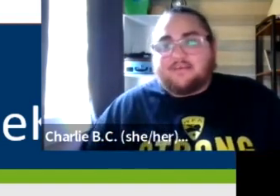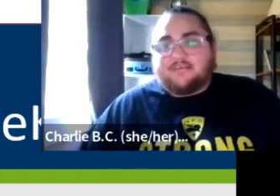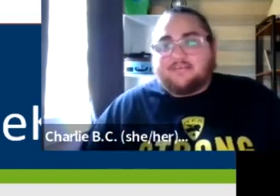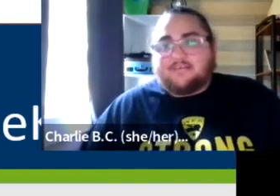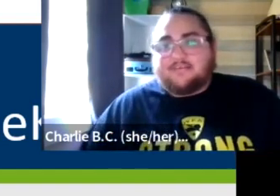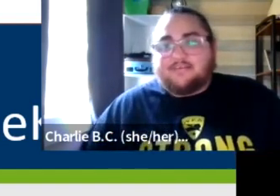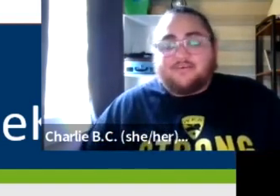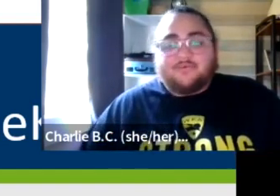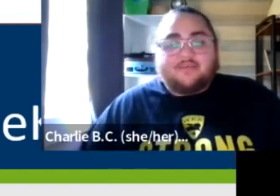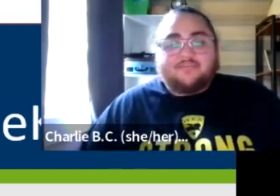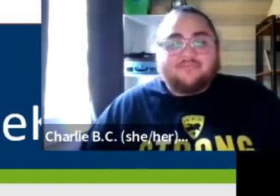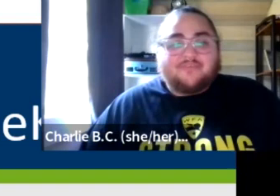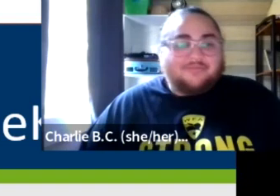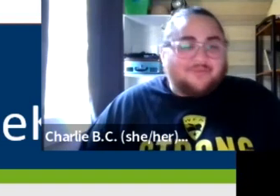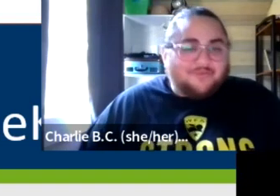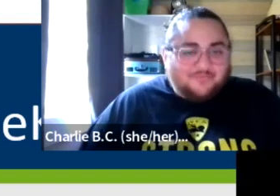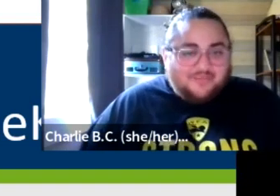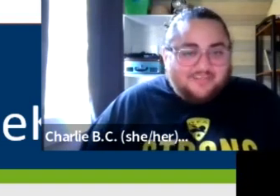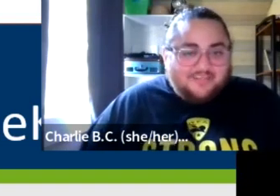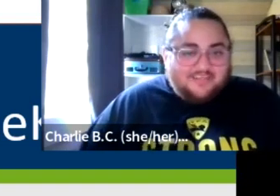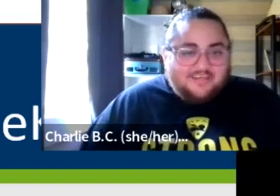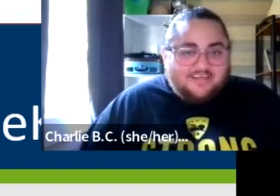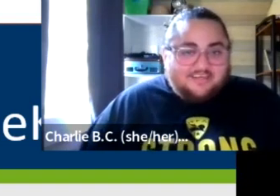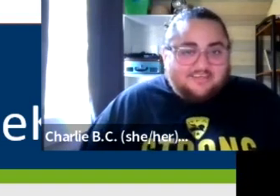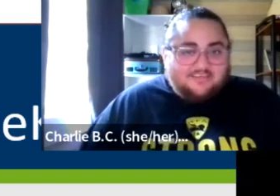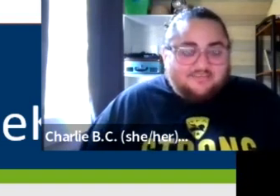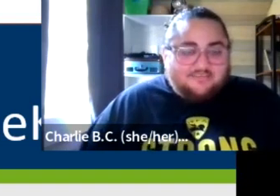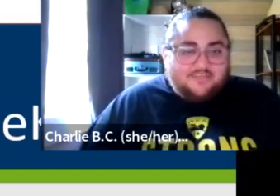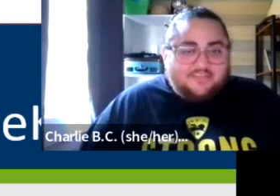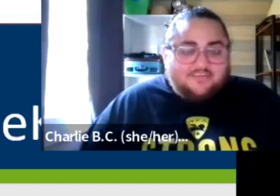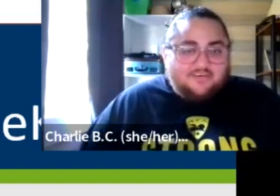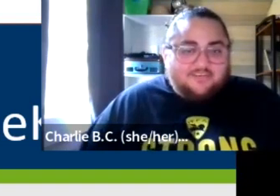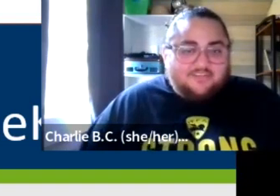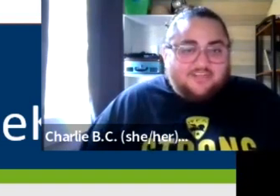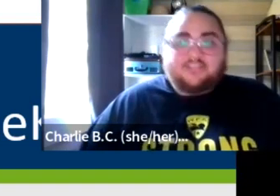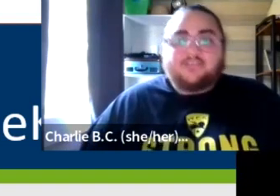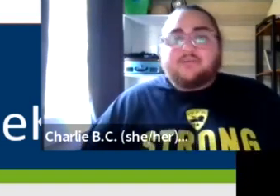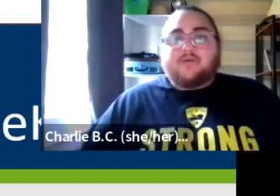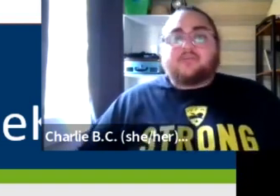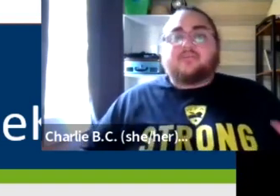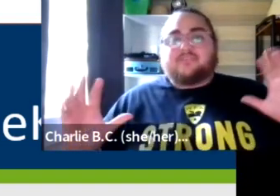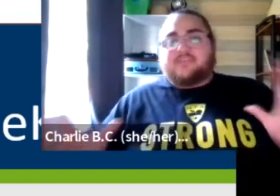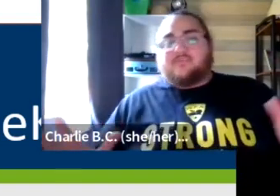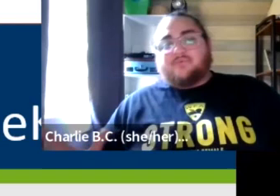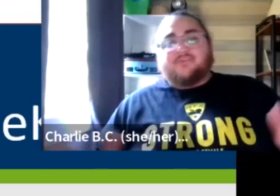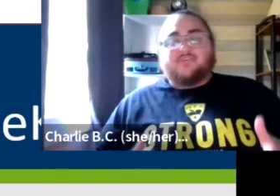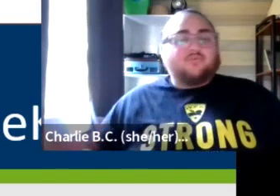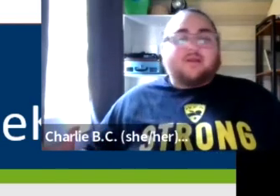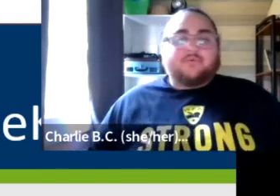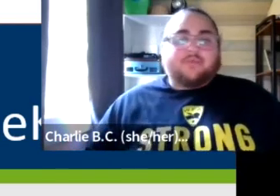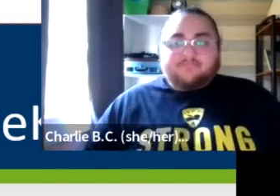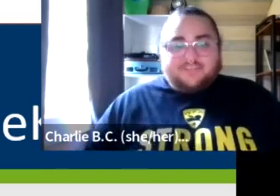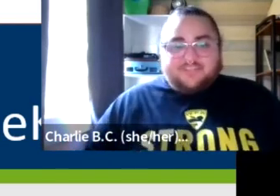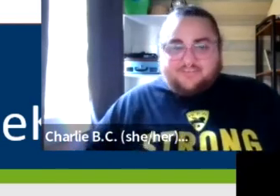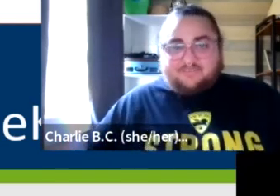is a rack with some family photos. But to get started, I'll just talk a little bit about CloseKnit, what we do,